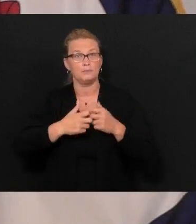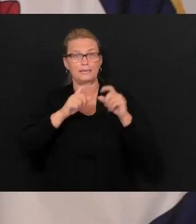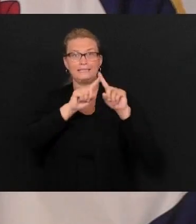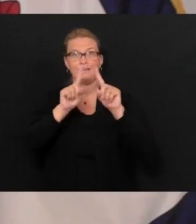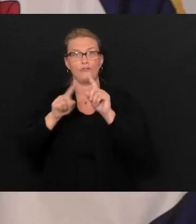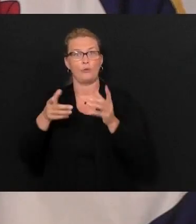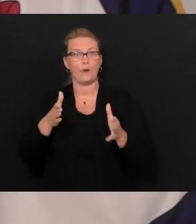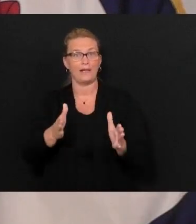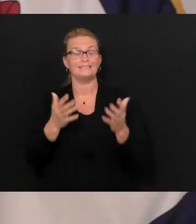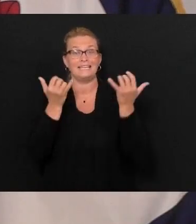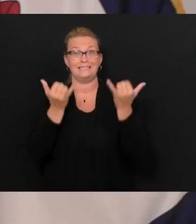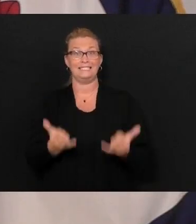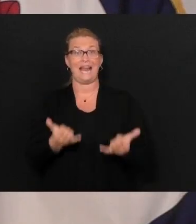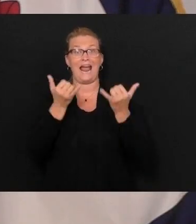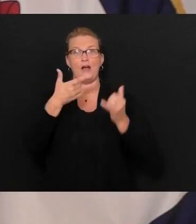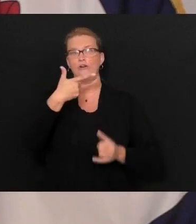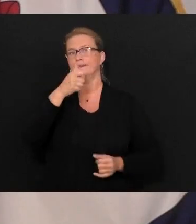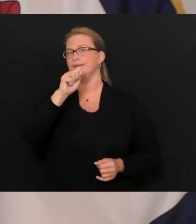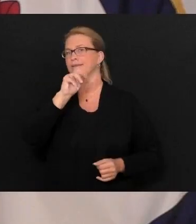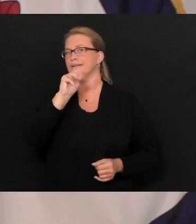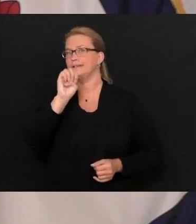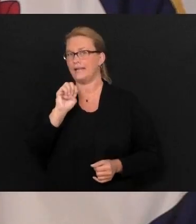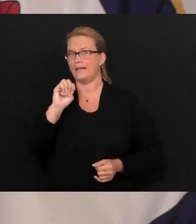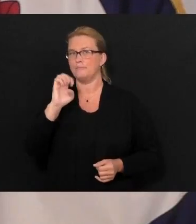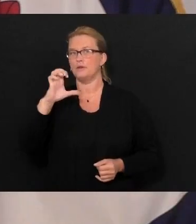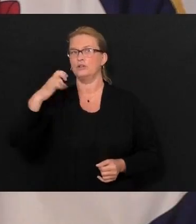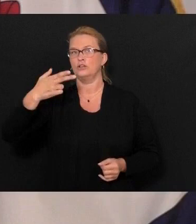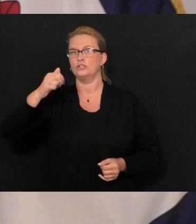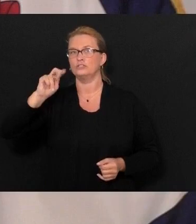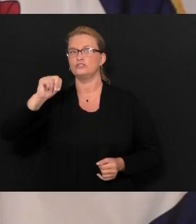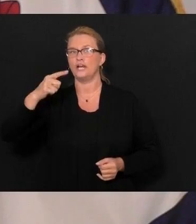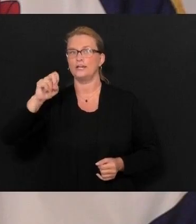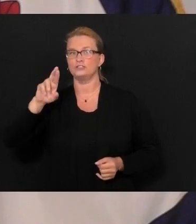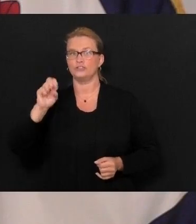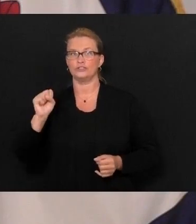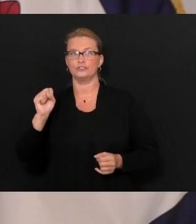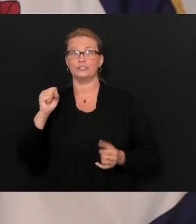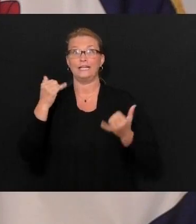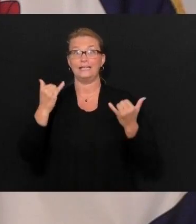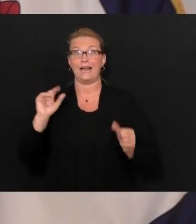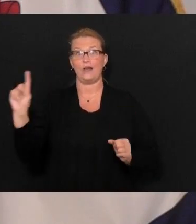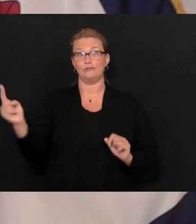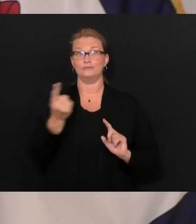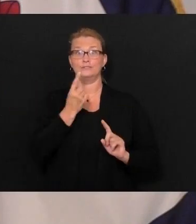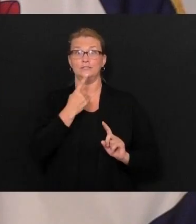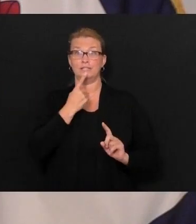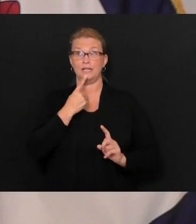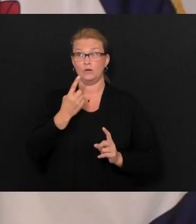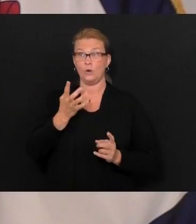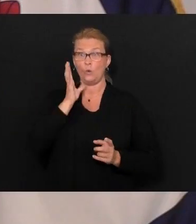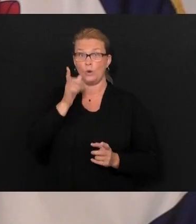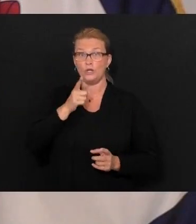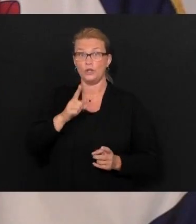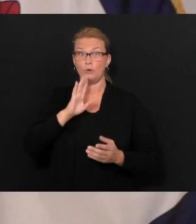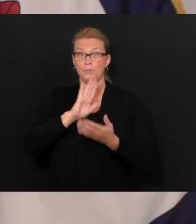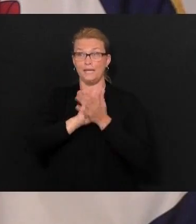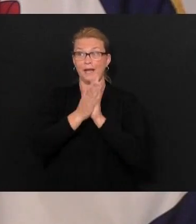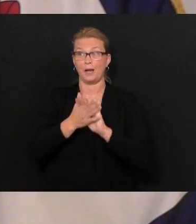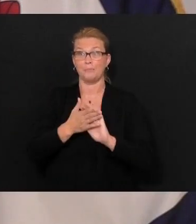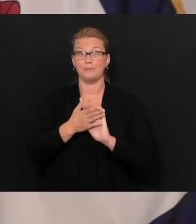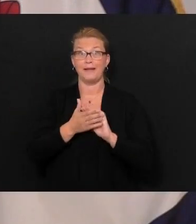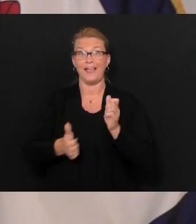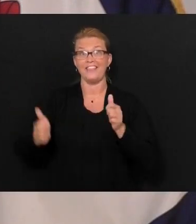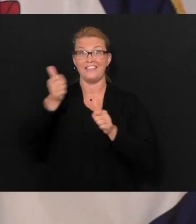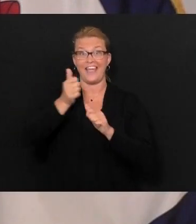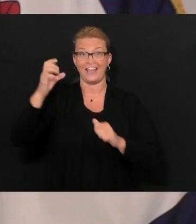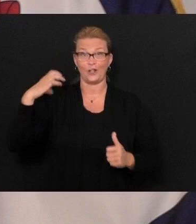now the Game Changers people came to me and said, would you be our head coach? And I said, absolutely, I'm all in. I'm